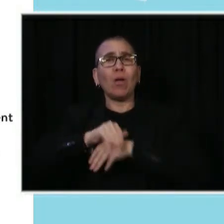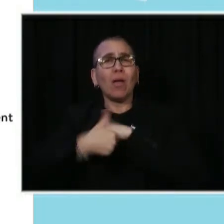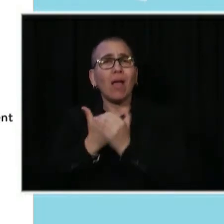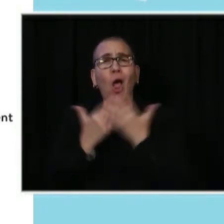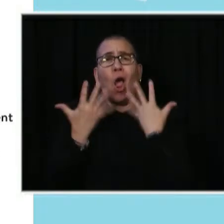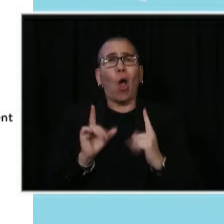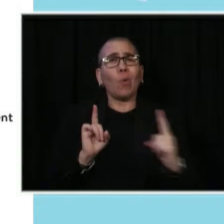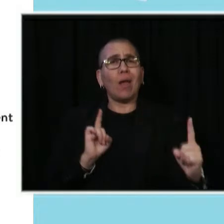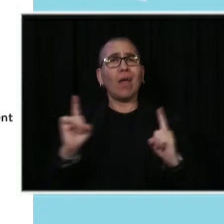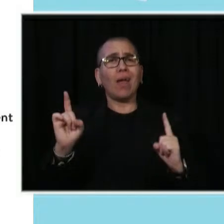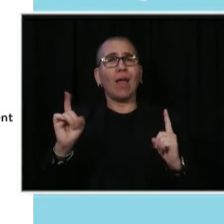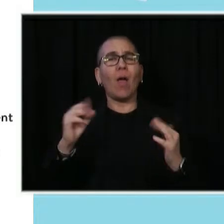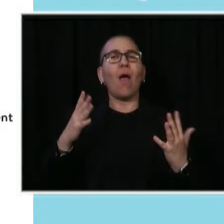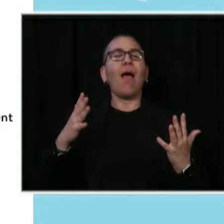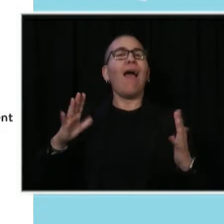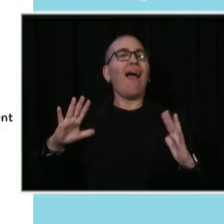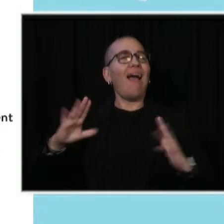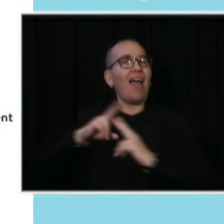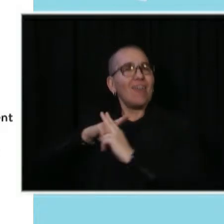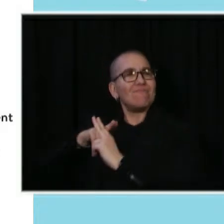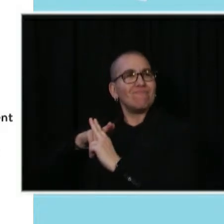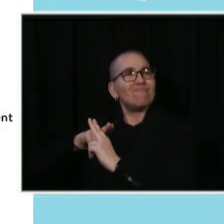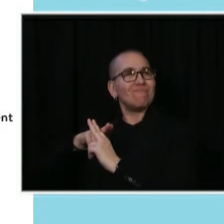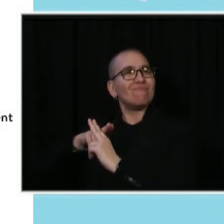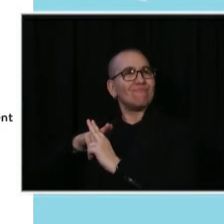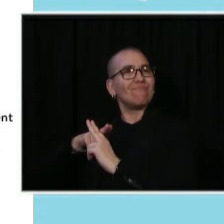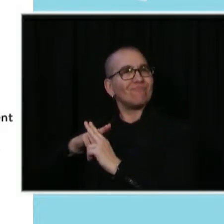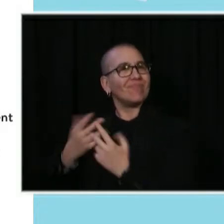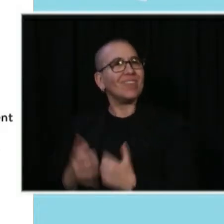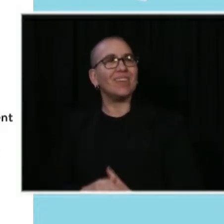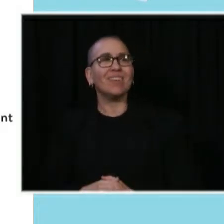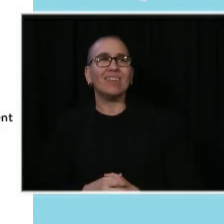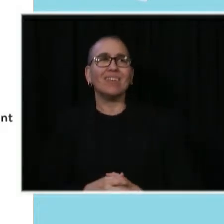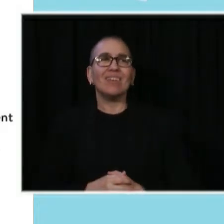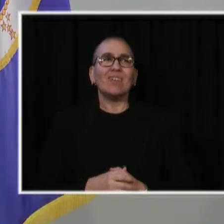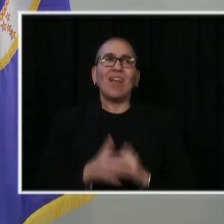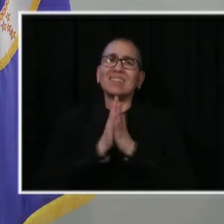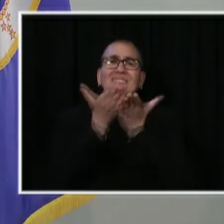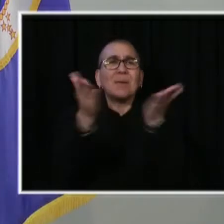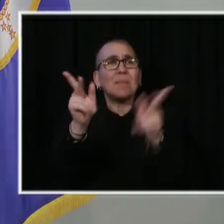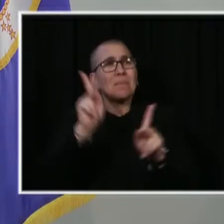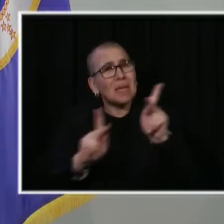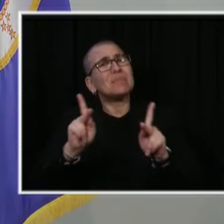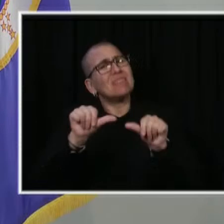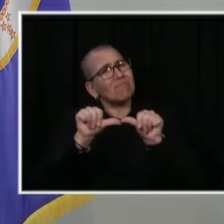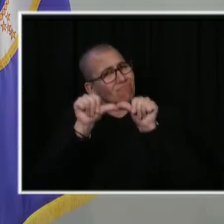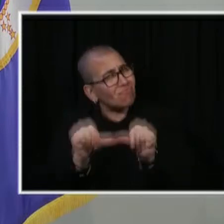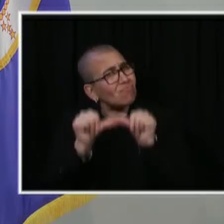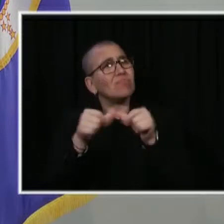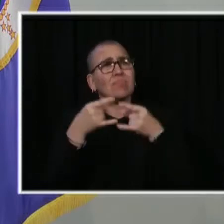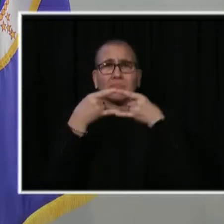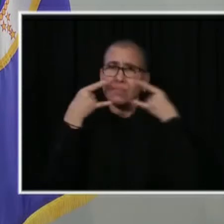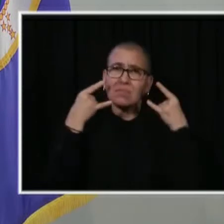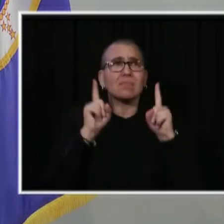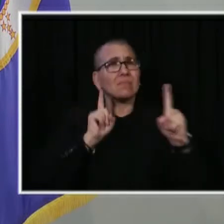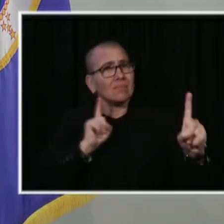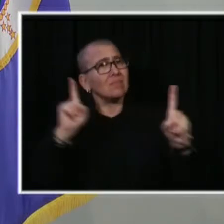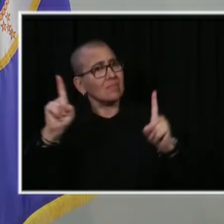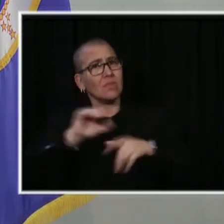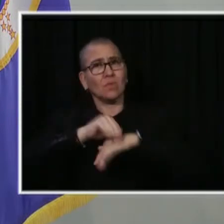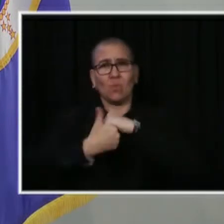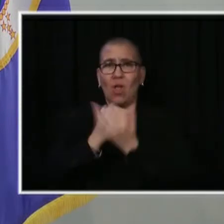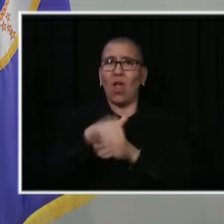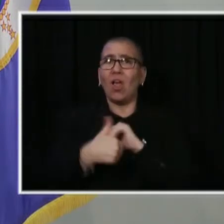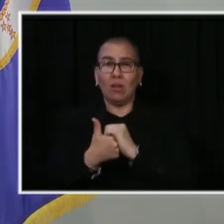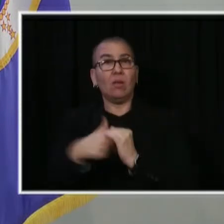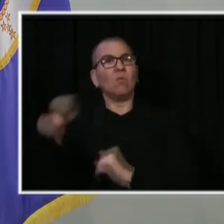course, stayed on, asked Minnesotans to social distance, wear their mask, and to get vaccinated. And because of that, we put a cap on how far it would go. A